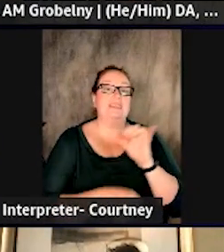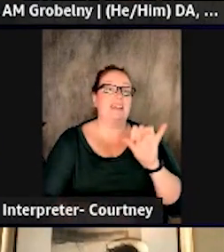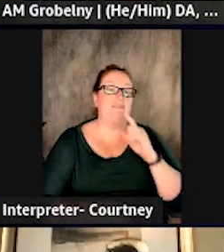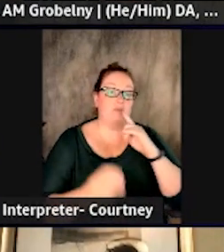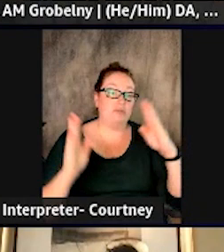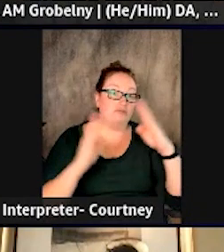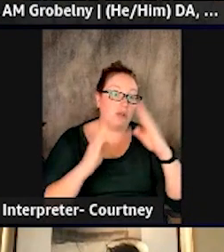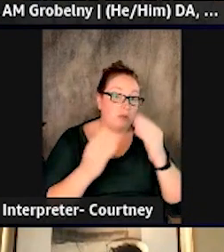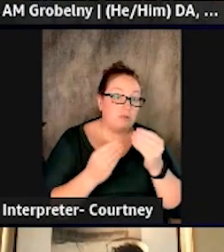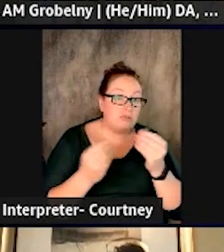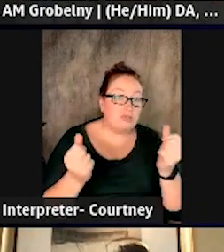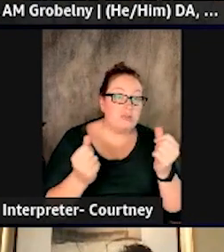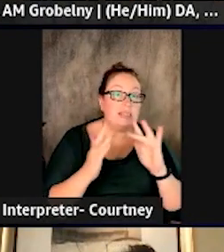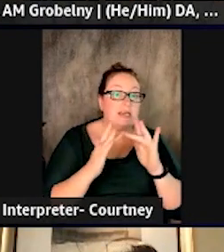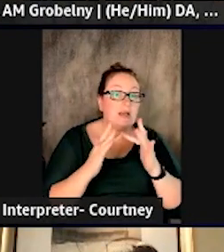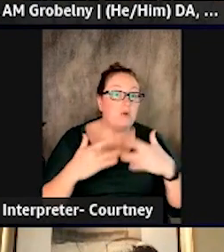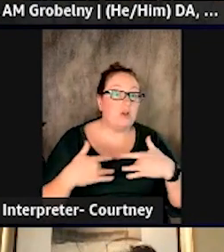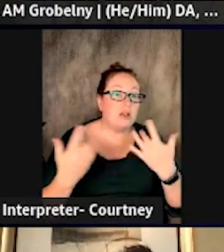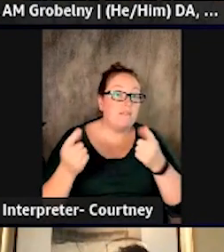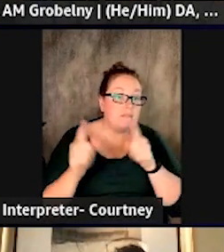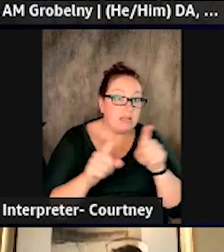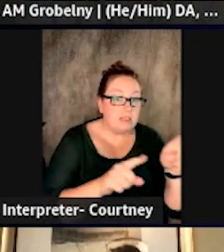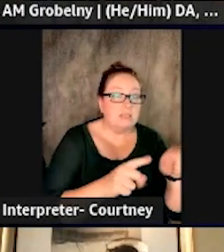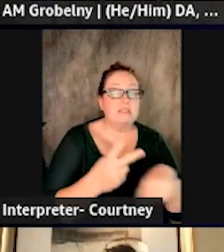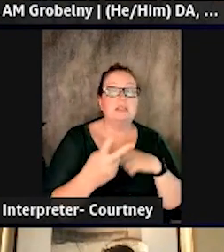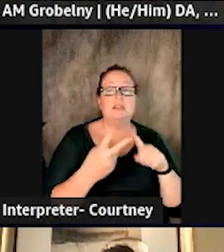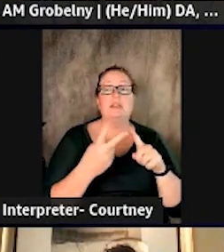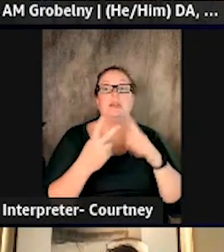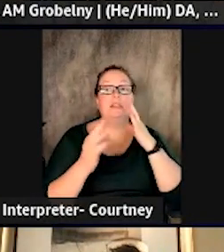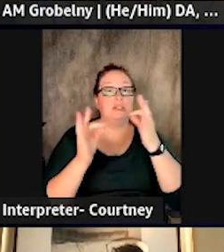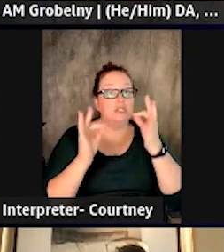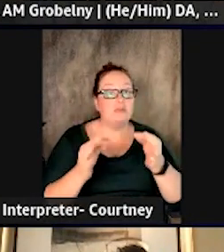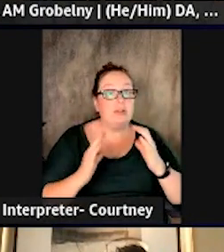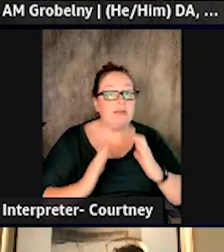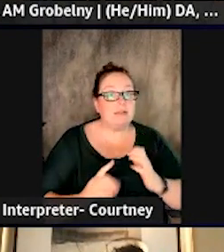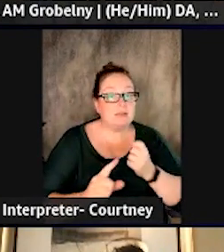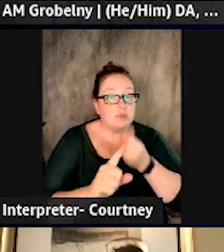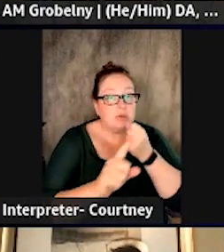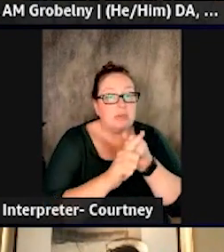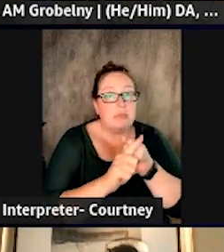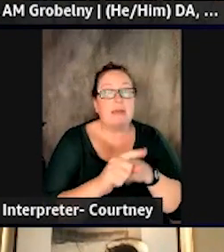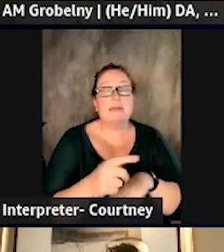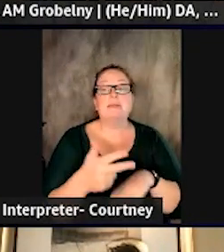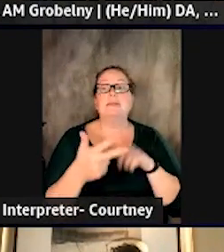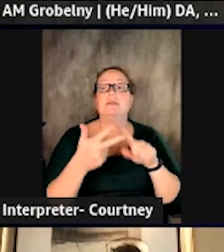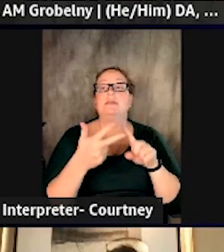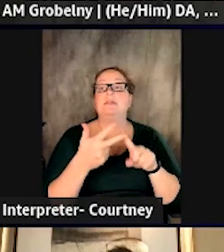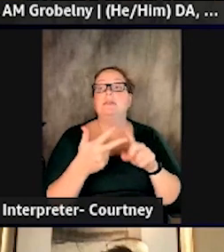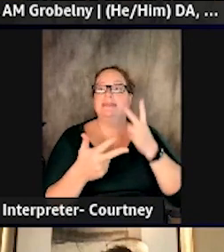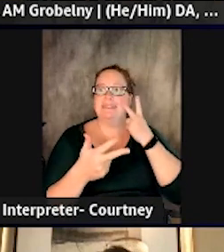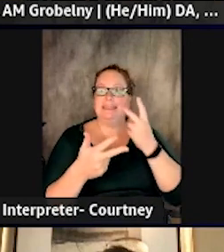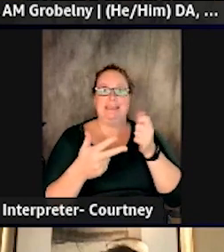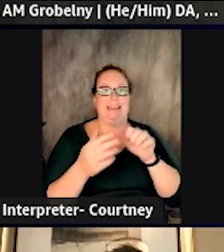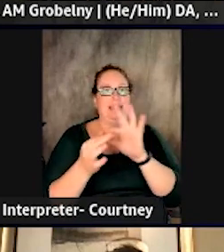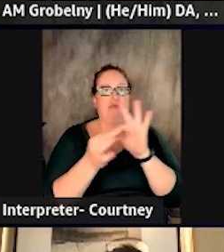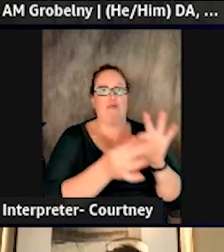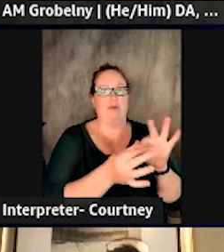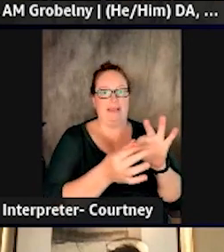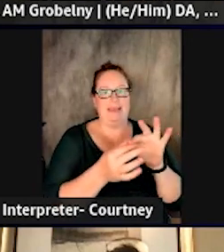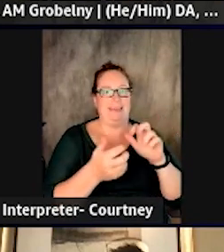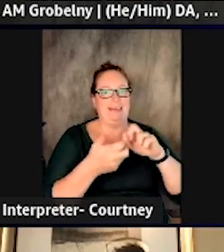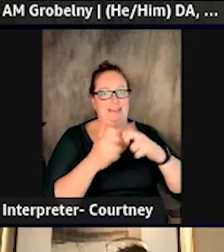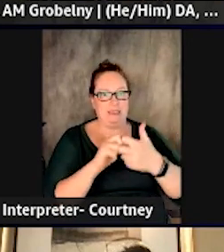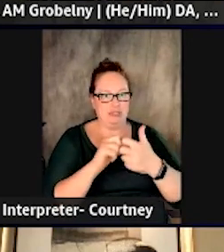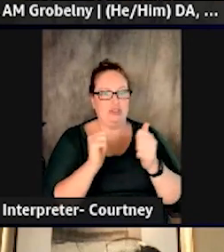troubleshooting network events, determining customer impact, or seeing correlated issues across high cardinality values